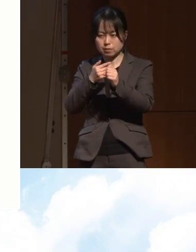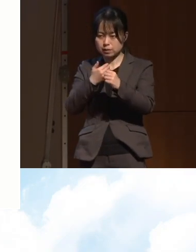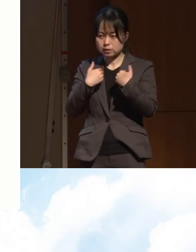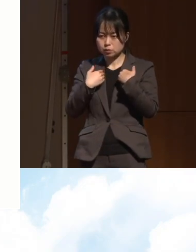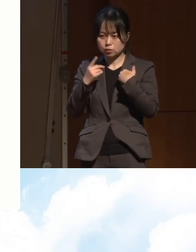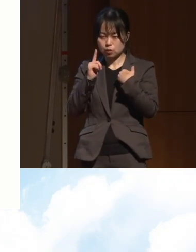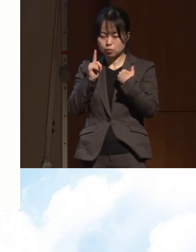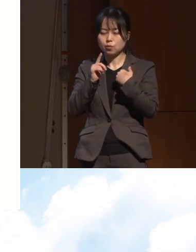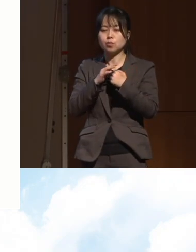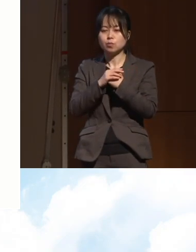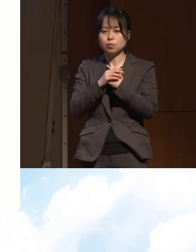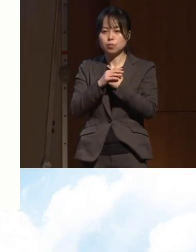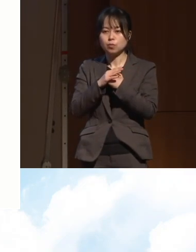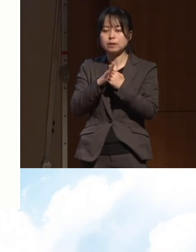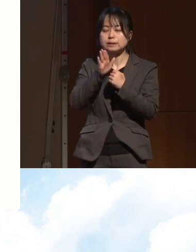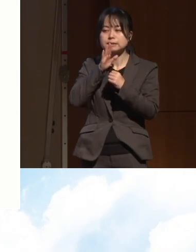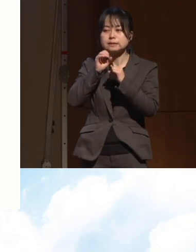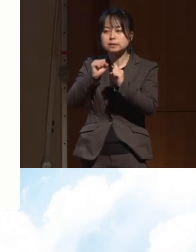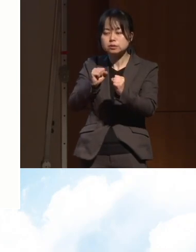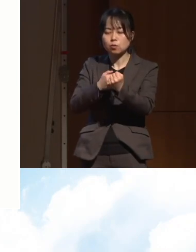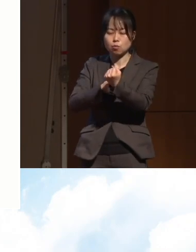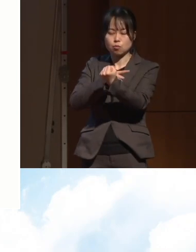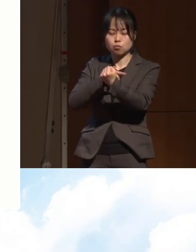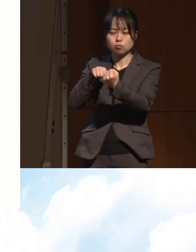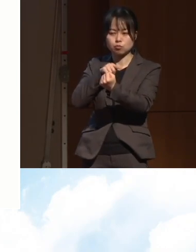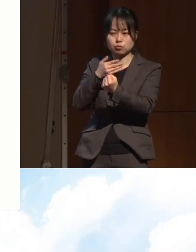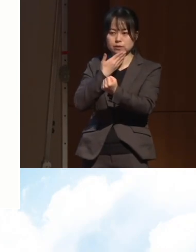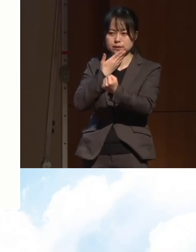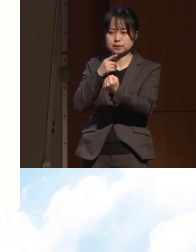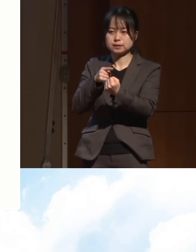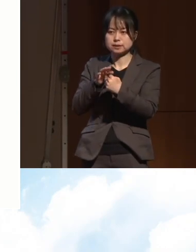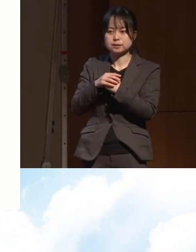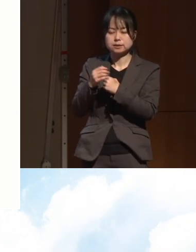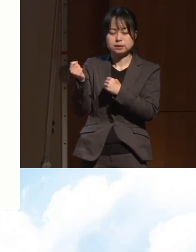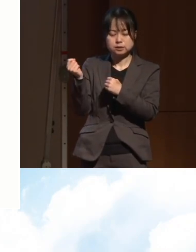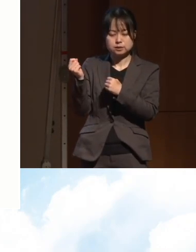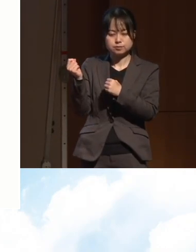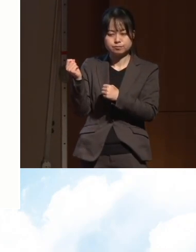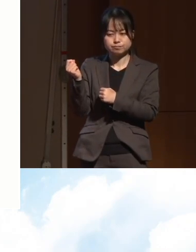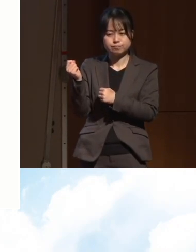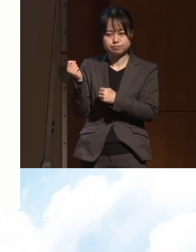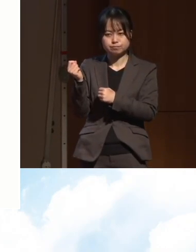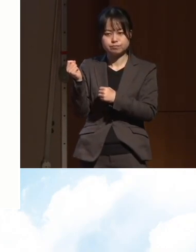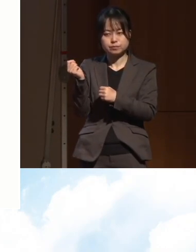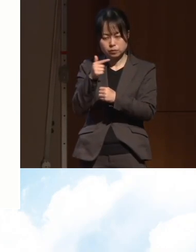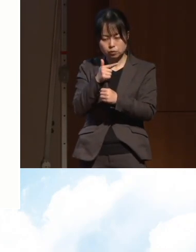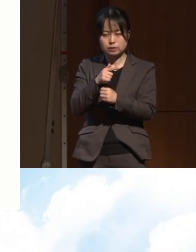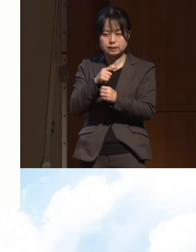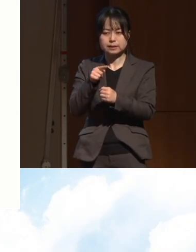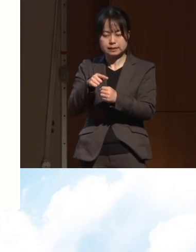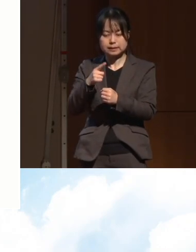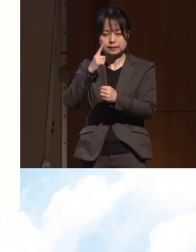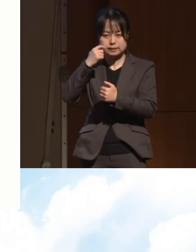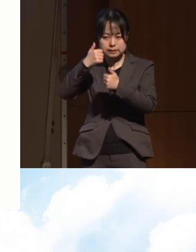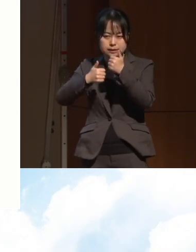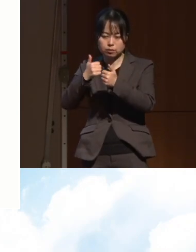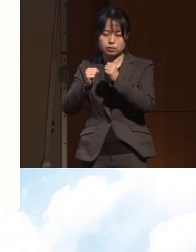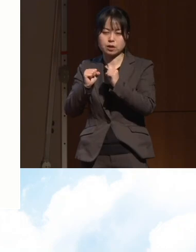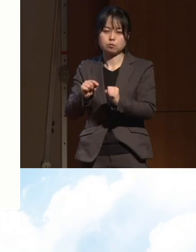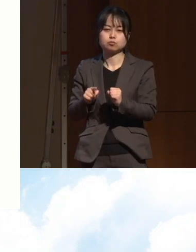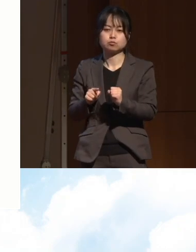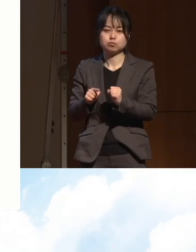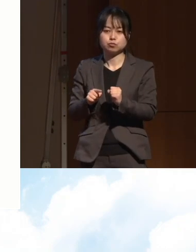up rapid clinical trials, execute them flawlessly, and gather data for